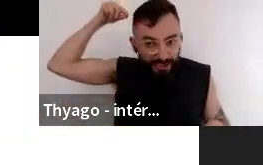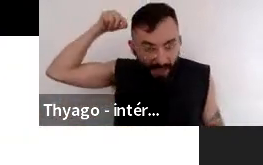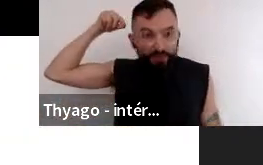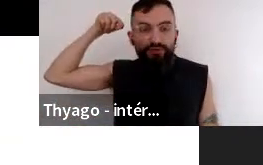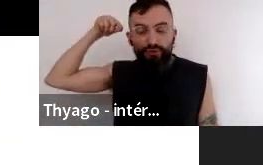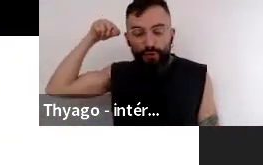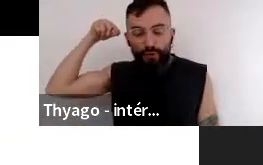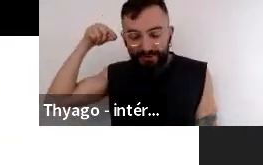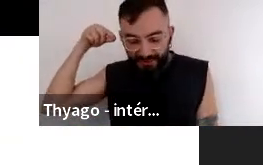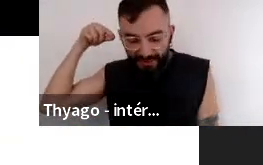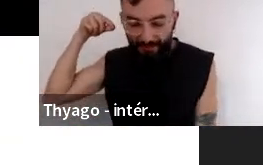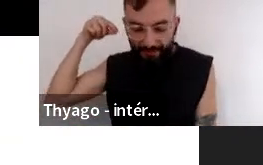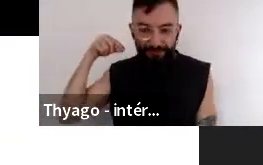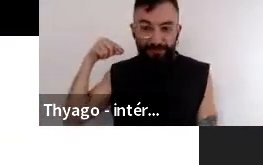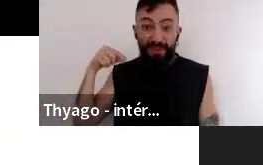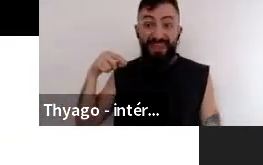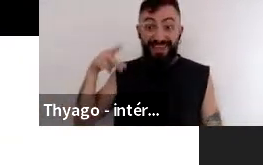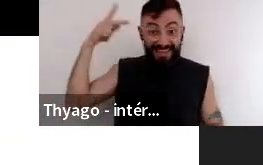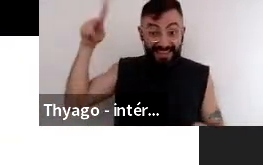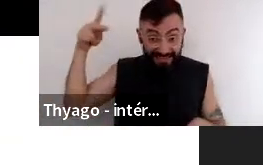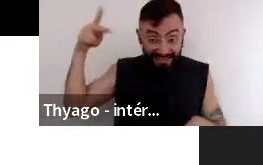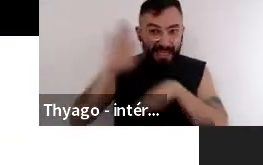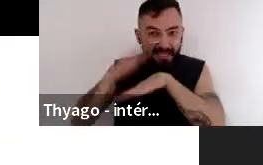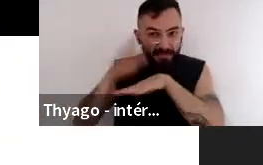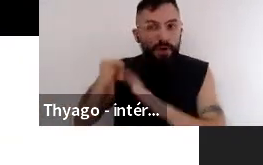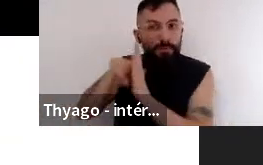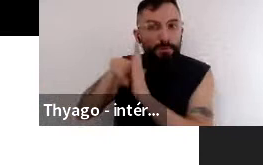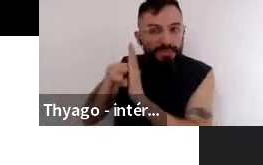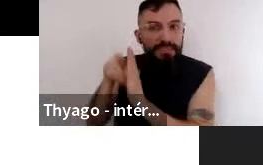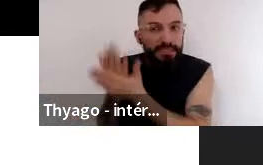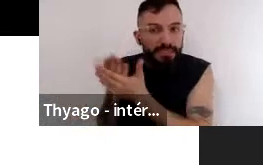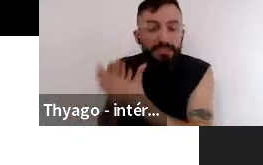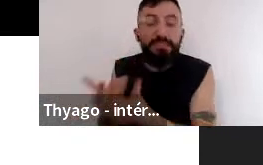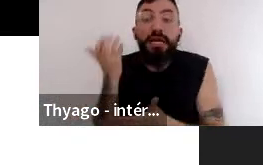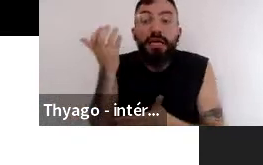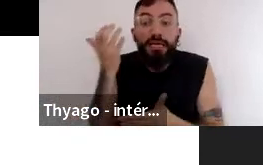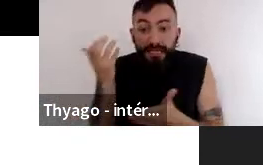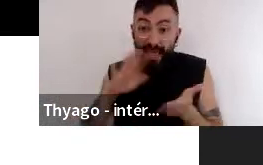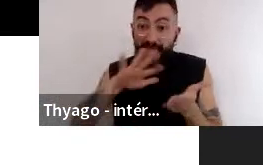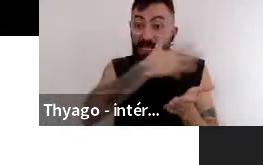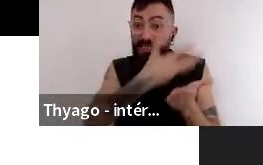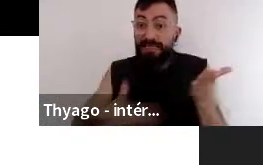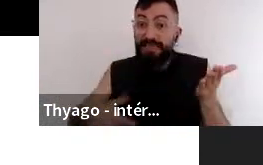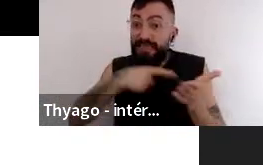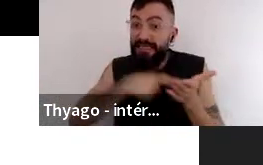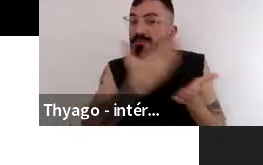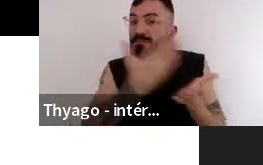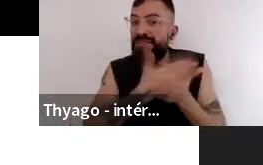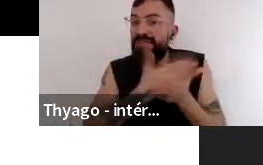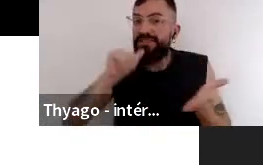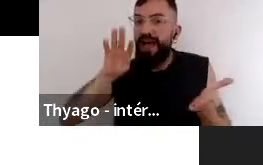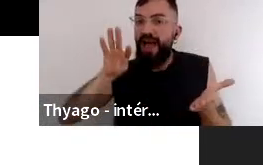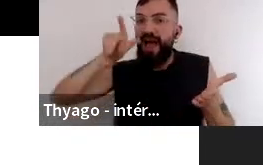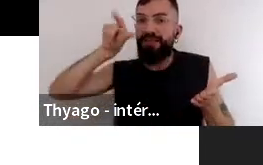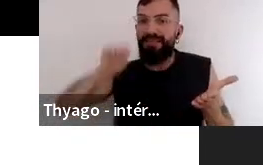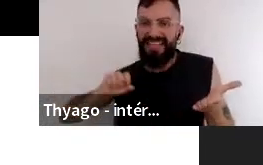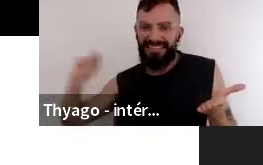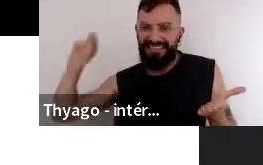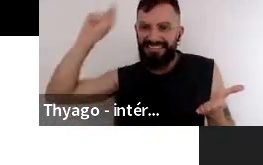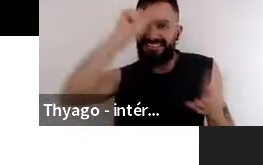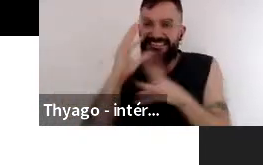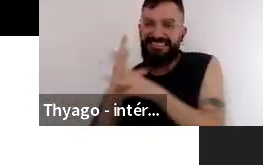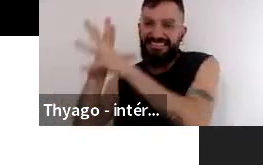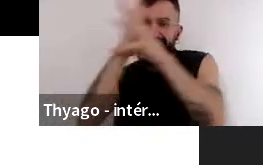is developing a Libras Atlas, Toponymic Atlas. It'll